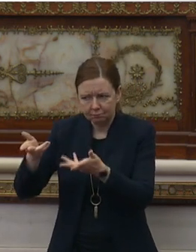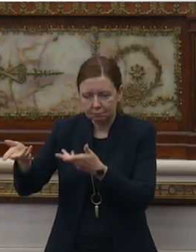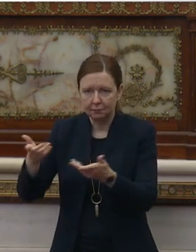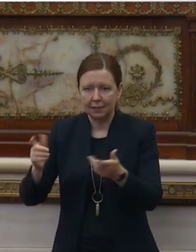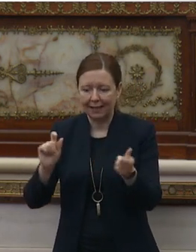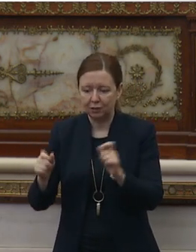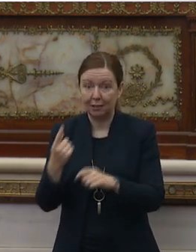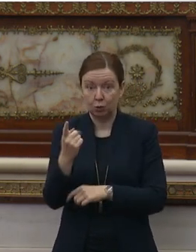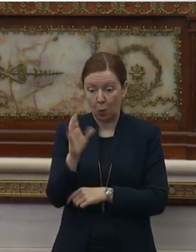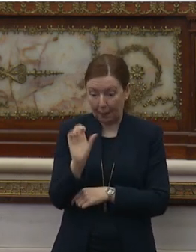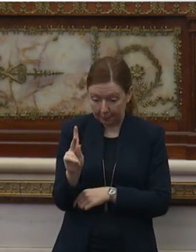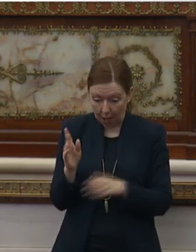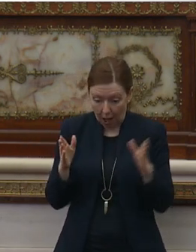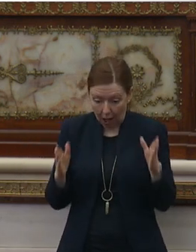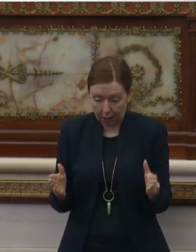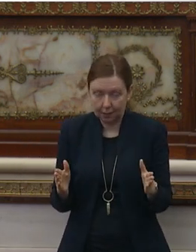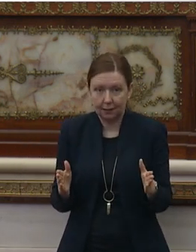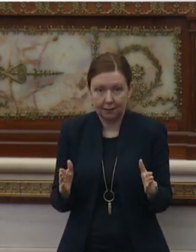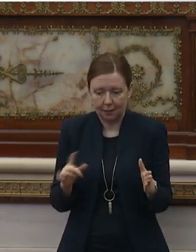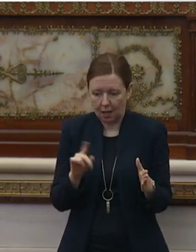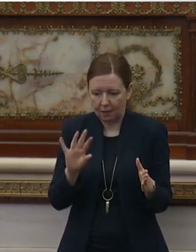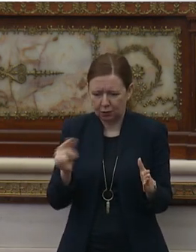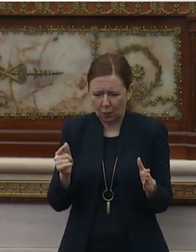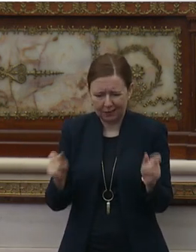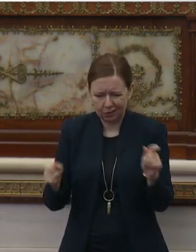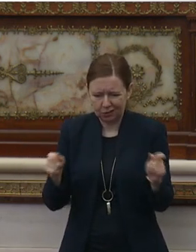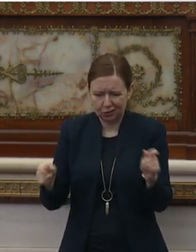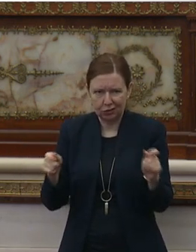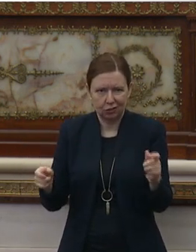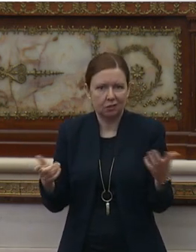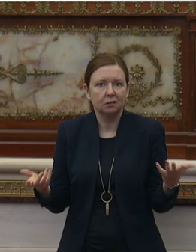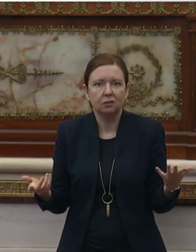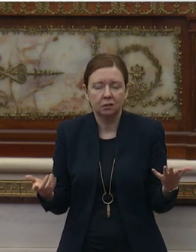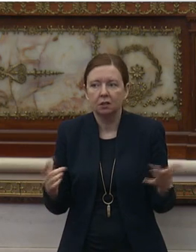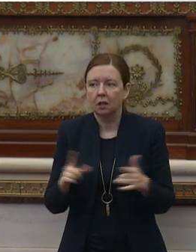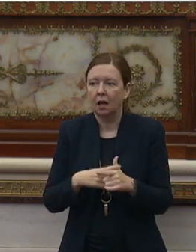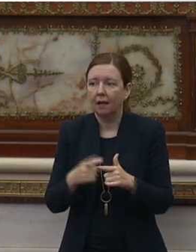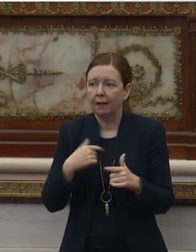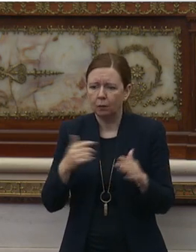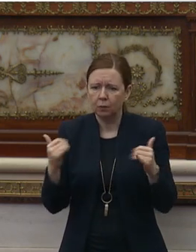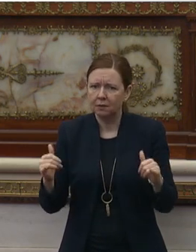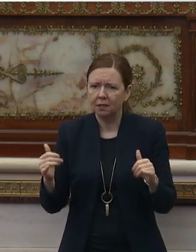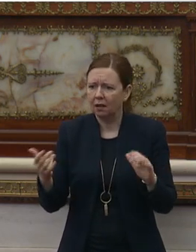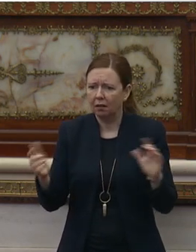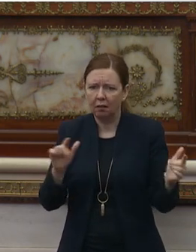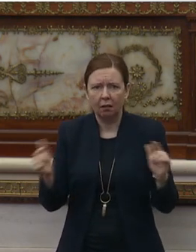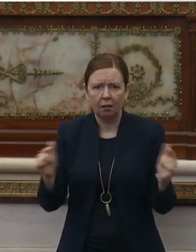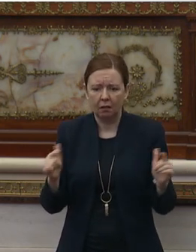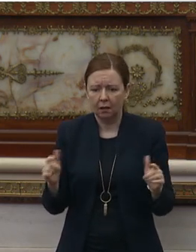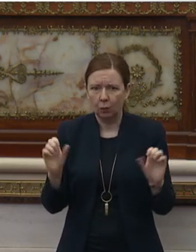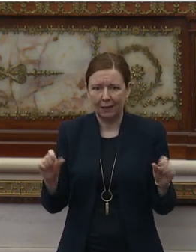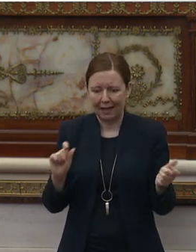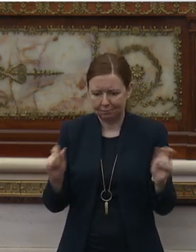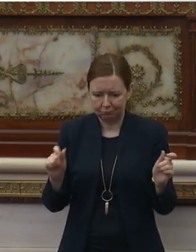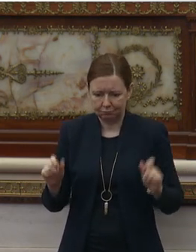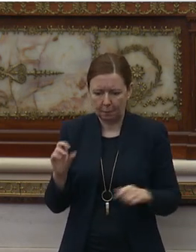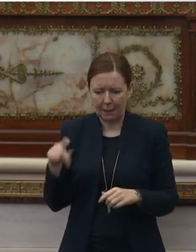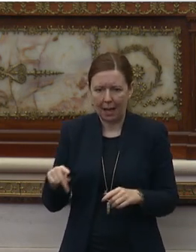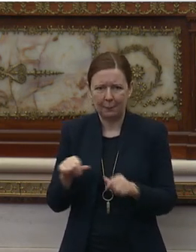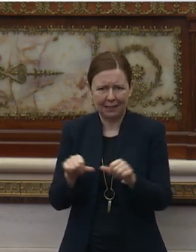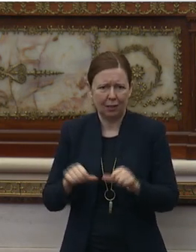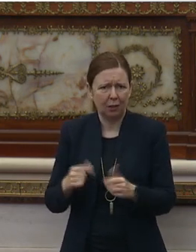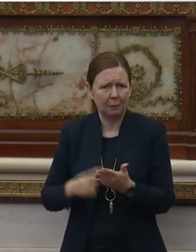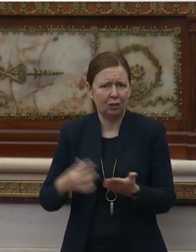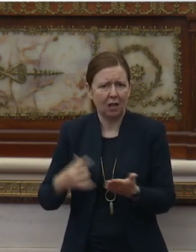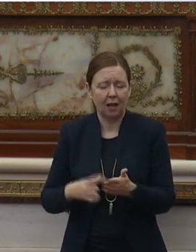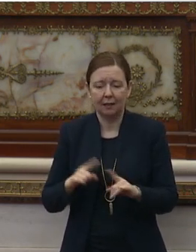this one block of zoning criteria. And we will still go back and remap an area periodically. But